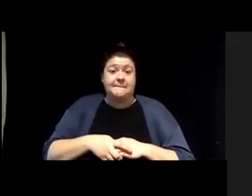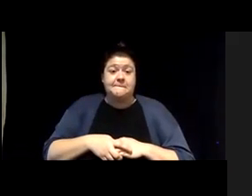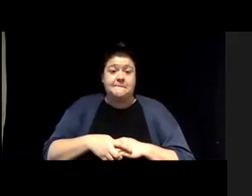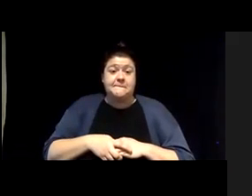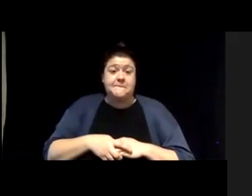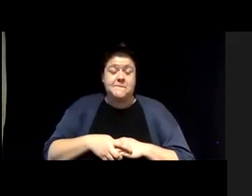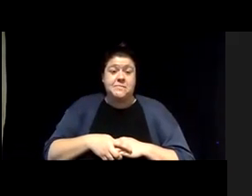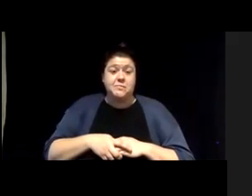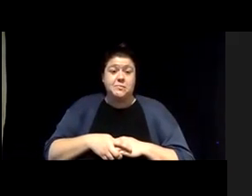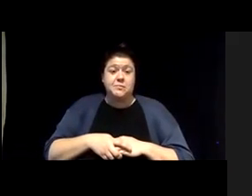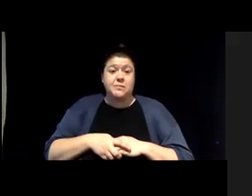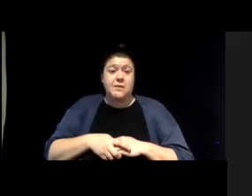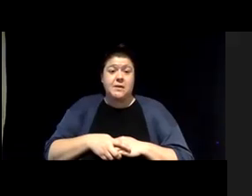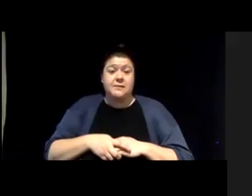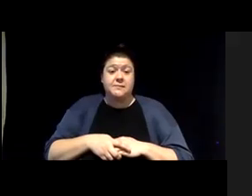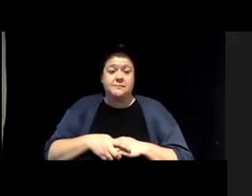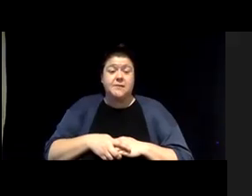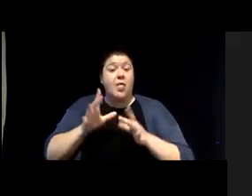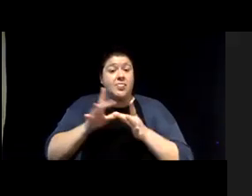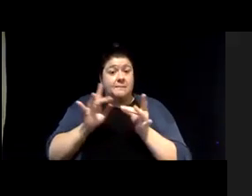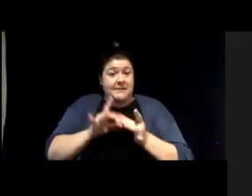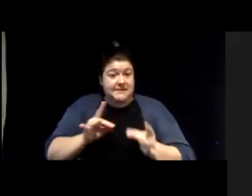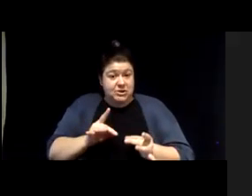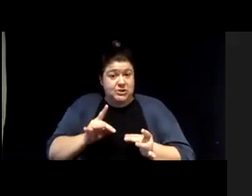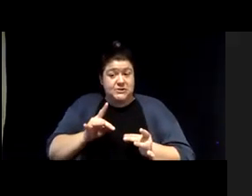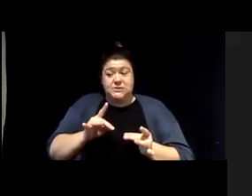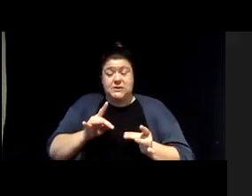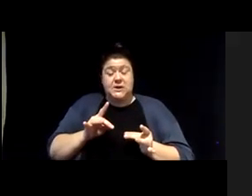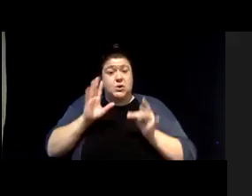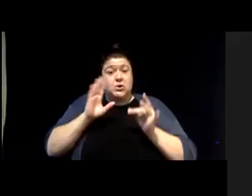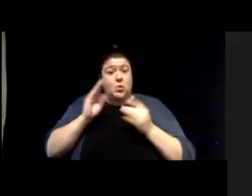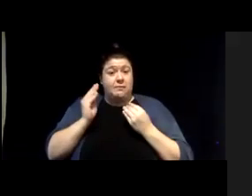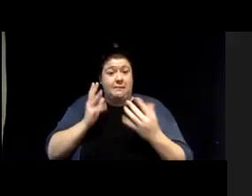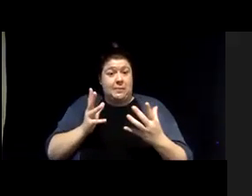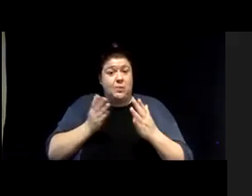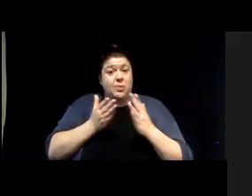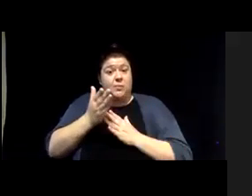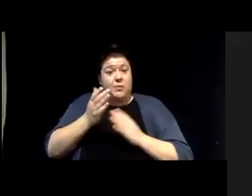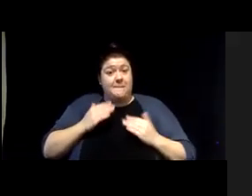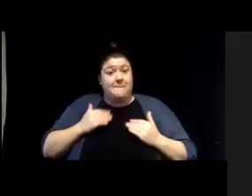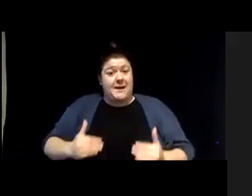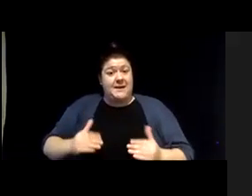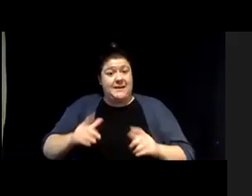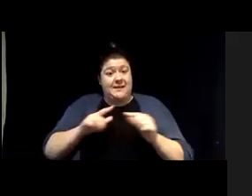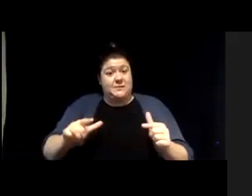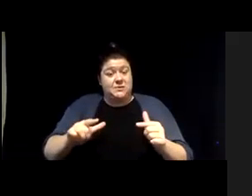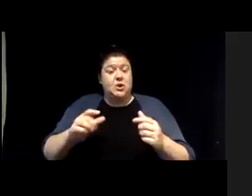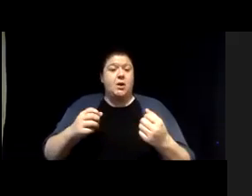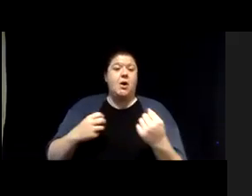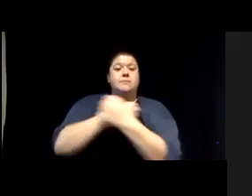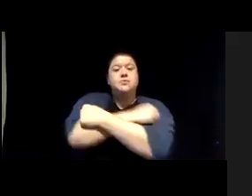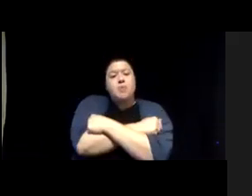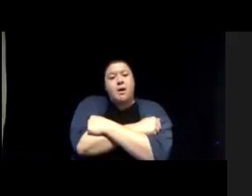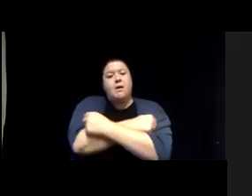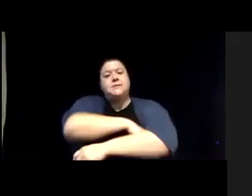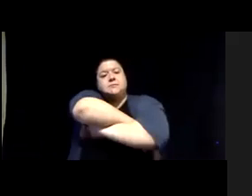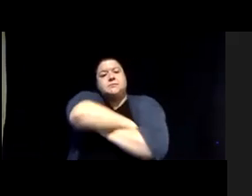based on the way on the messages that you're sending out, right? If you are sitting there and your arms are crossed, your feet are